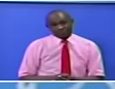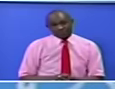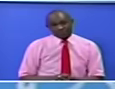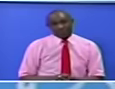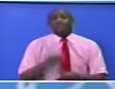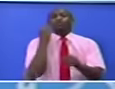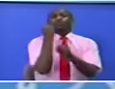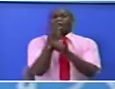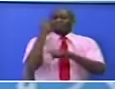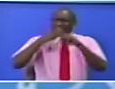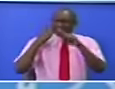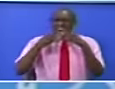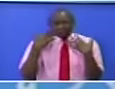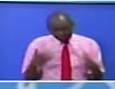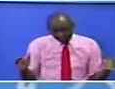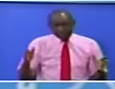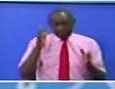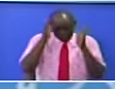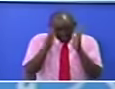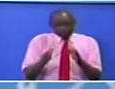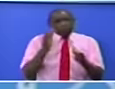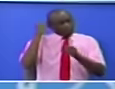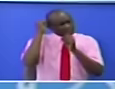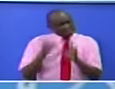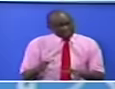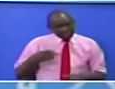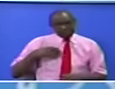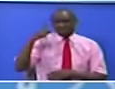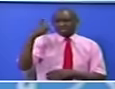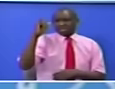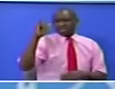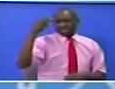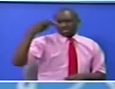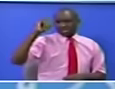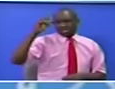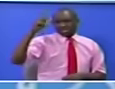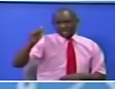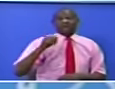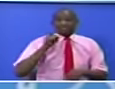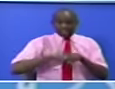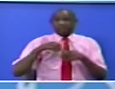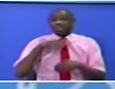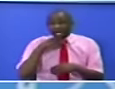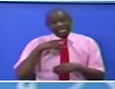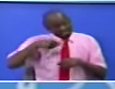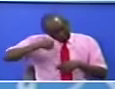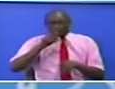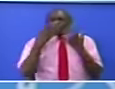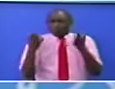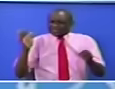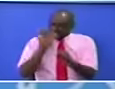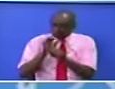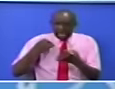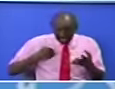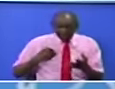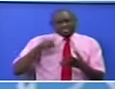12 years after the death of a veteran politician, Dickson Kihika Kimani, and the crisis that followed the sharing of his estate, his widows